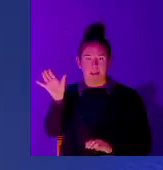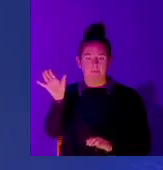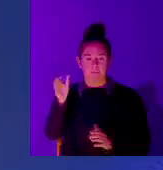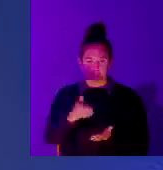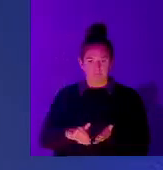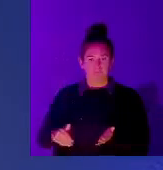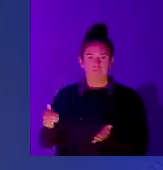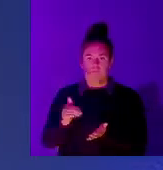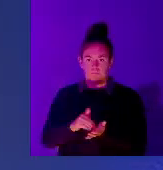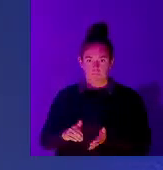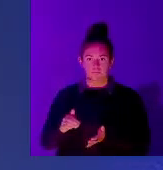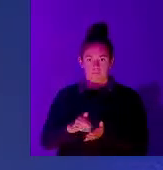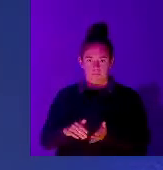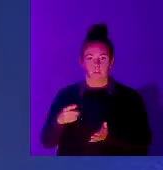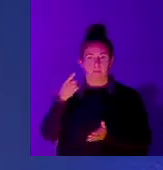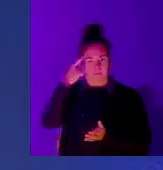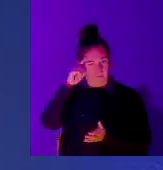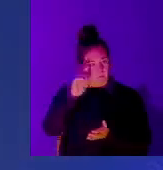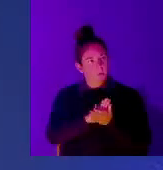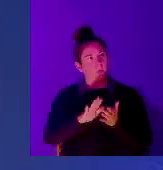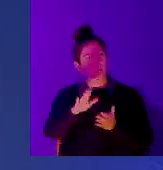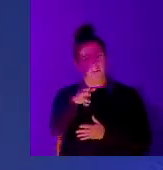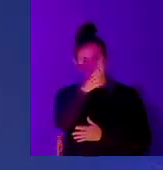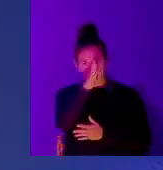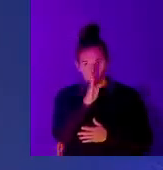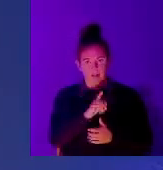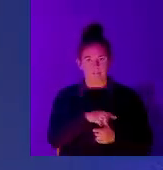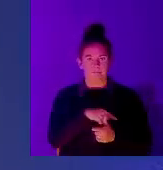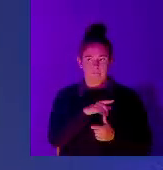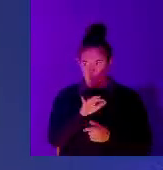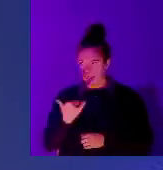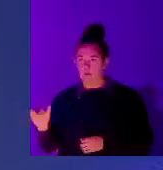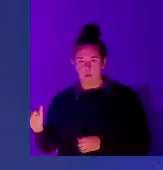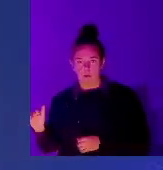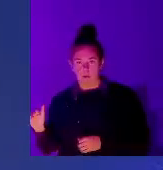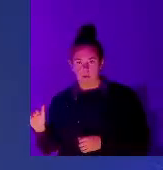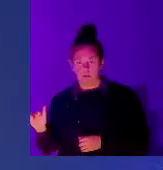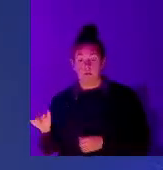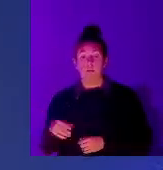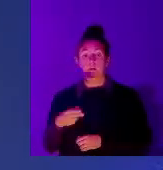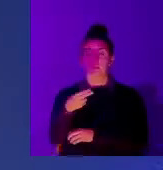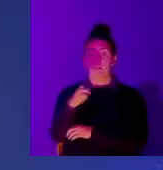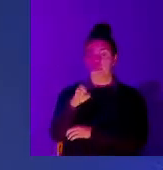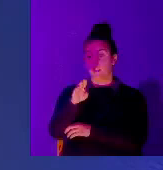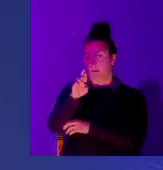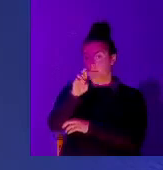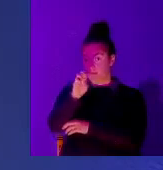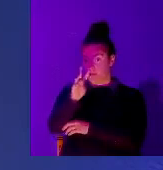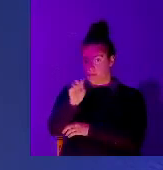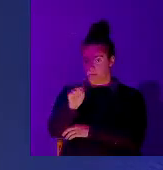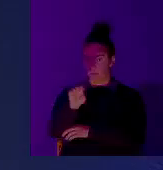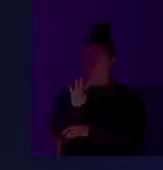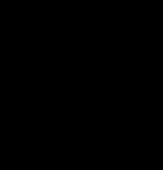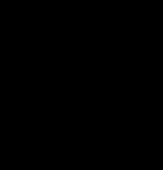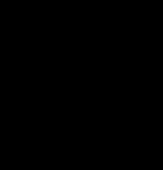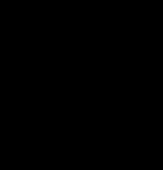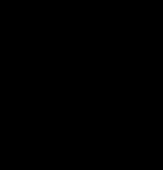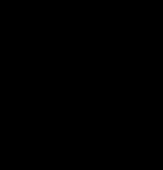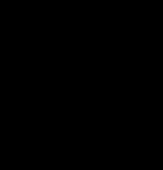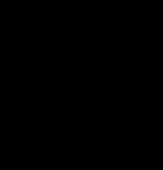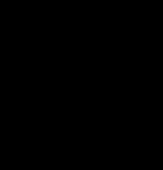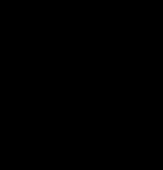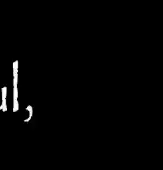God, etc. Hebrews 4:12 continues, for the word of God is